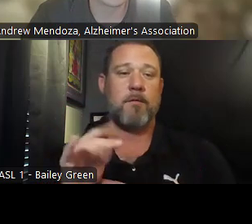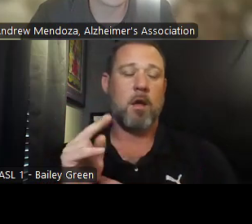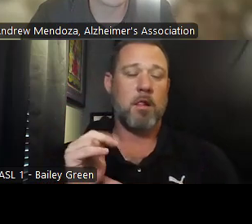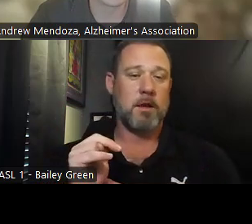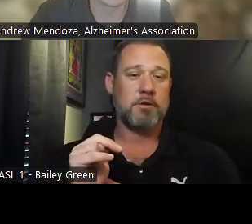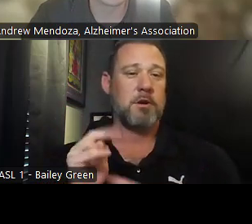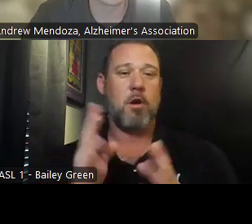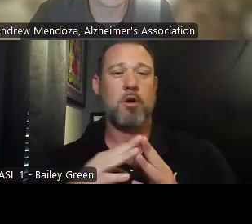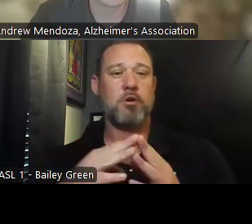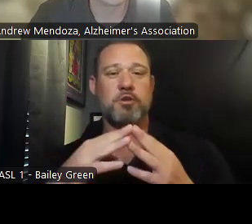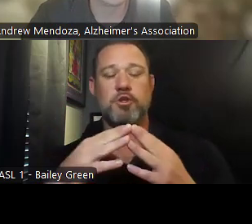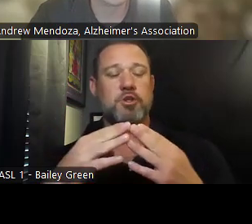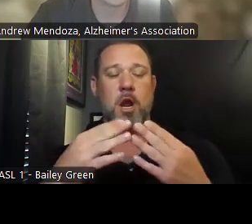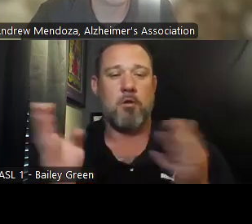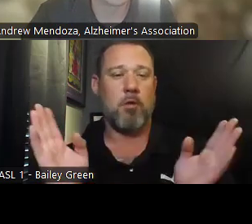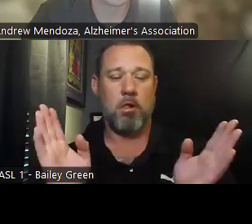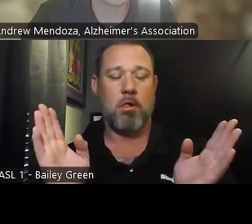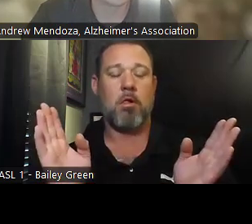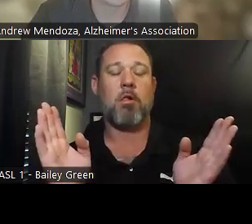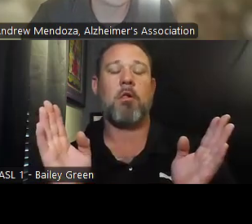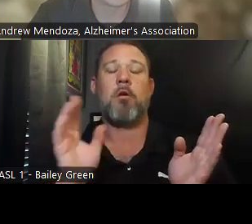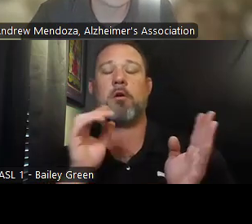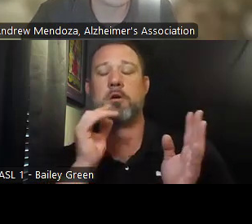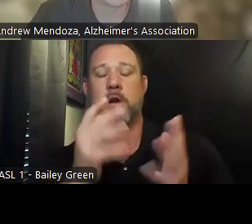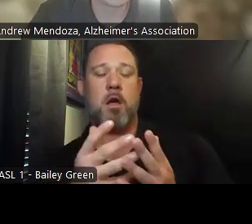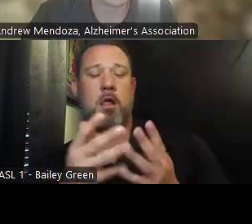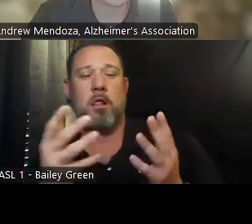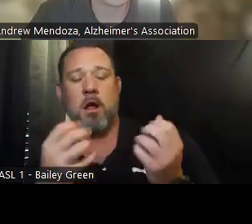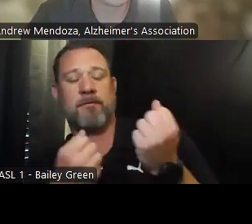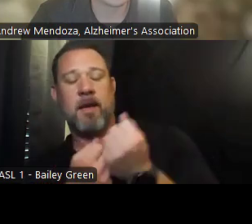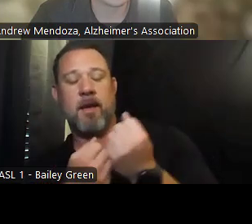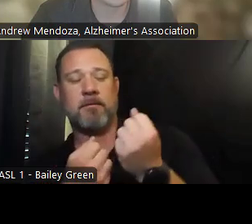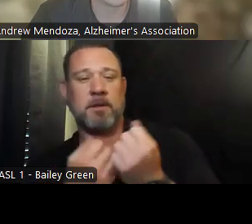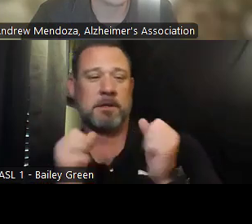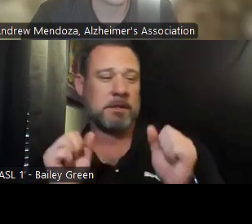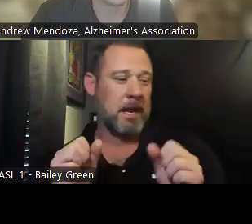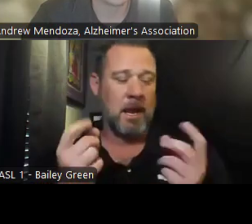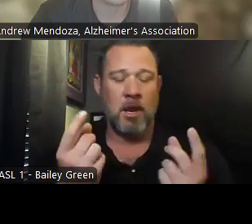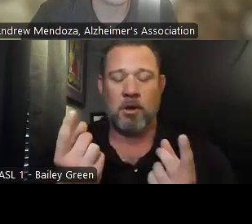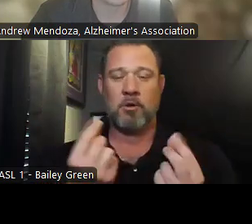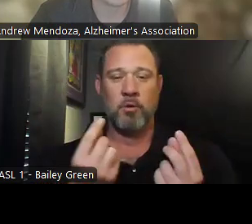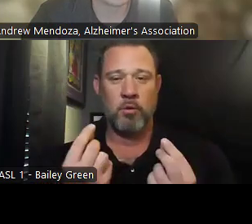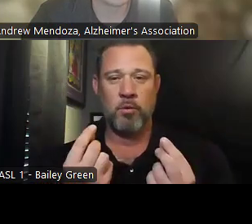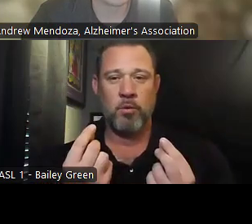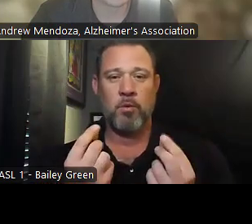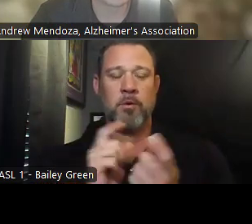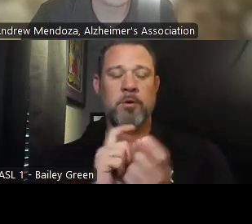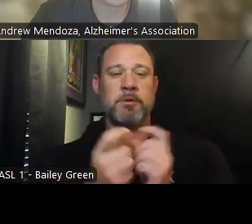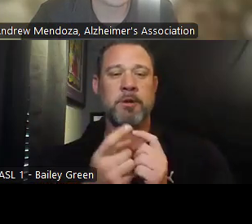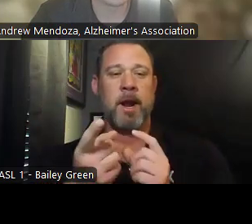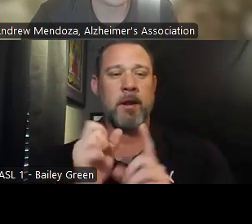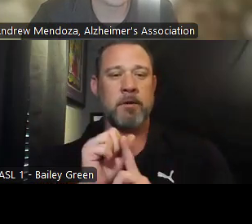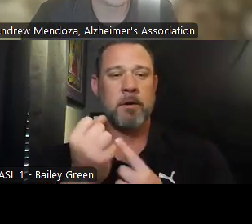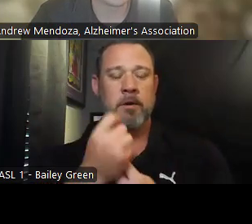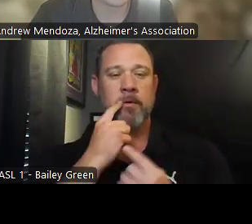are so generalized that there's not a lot that advocates can currently do to change circumstances